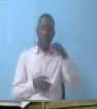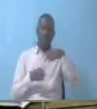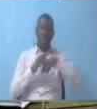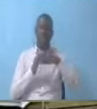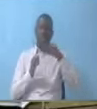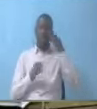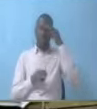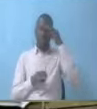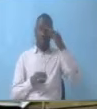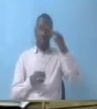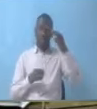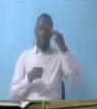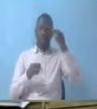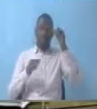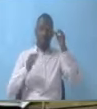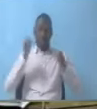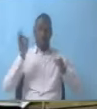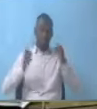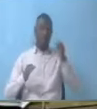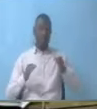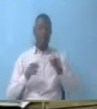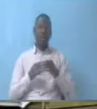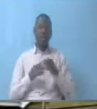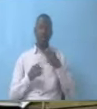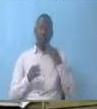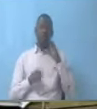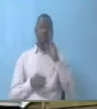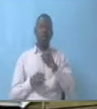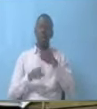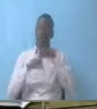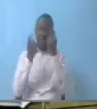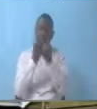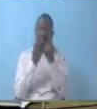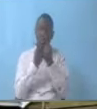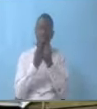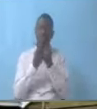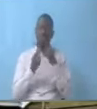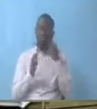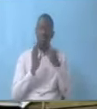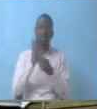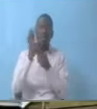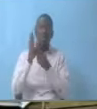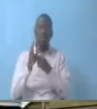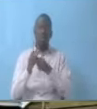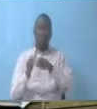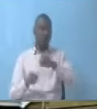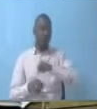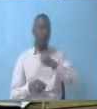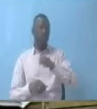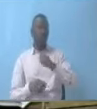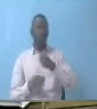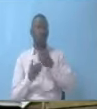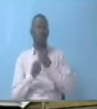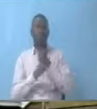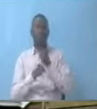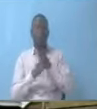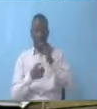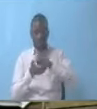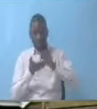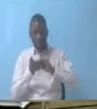Chambers Attorney General. Would do anything that would show their competence in drafting. Not to allow a